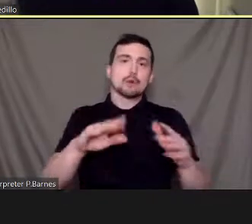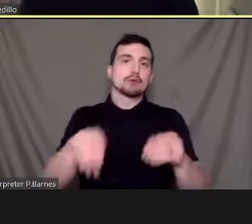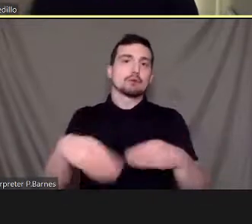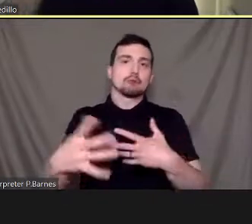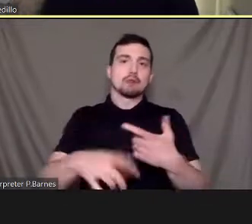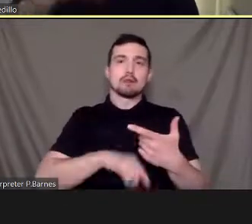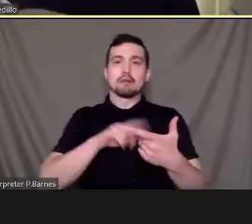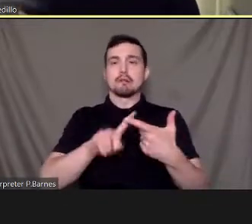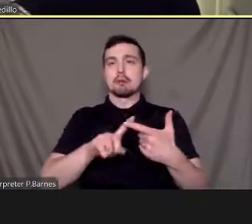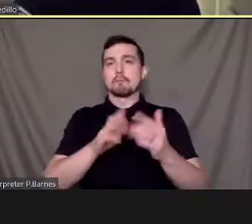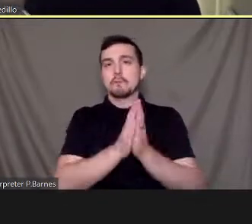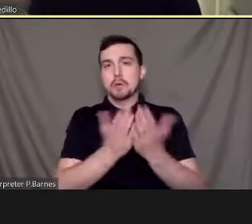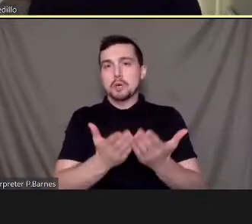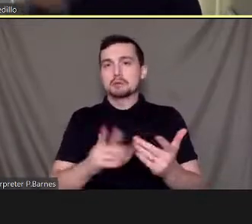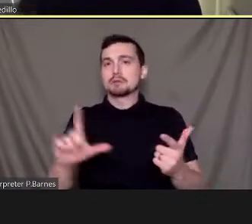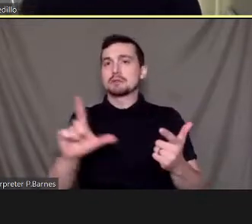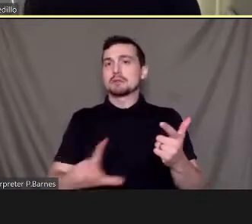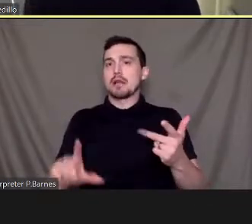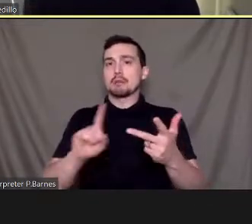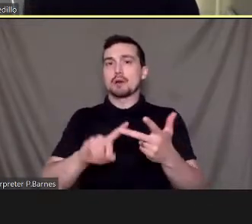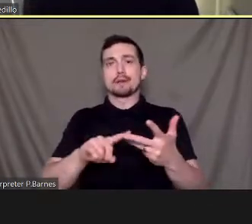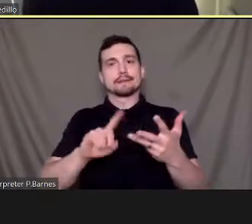library, databases,